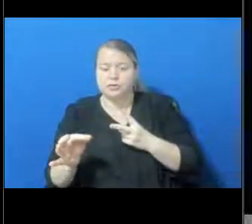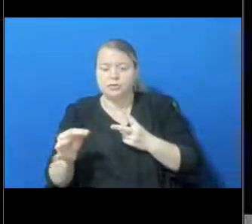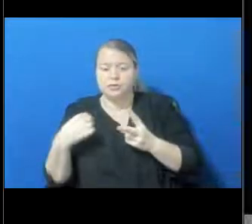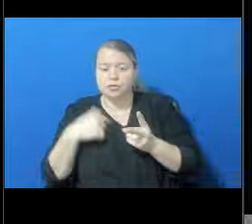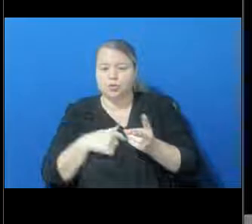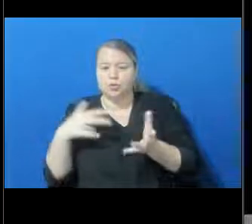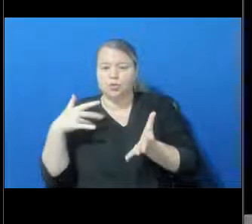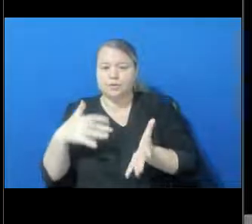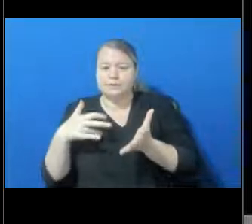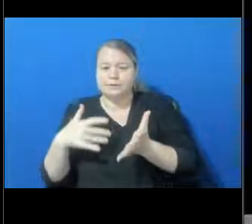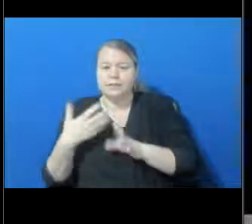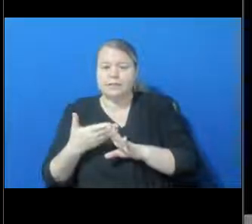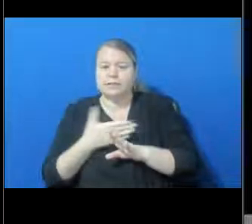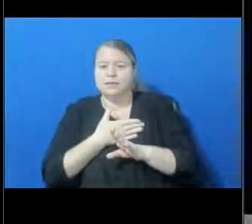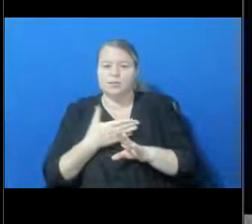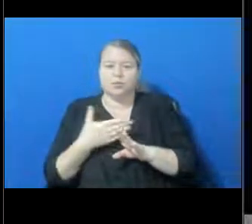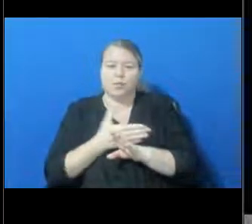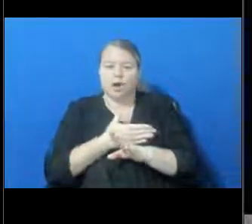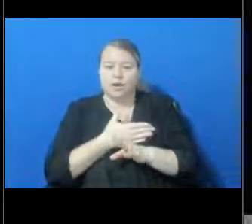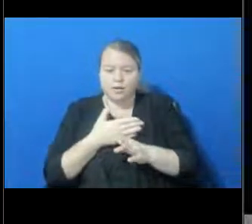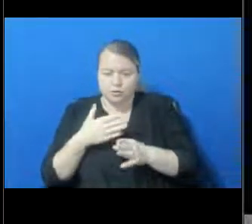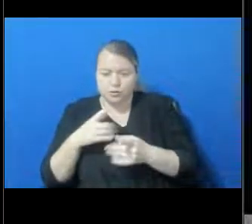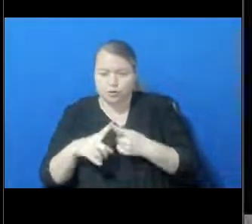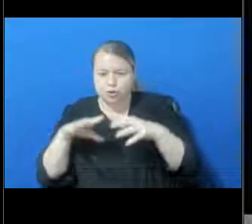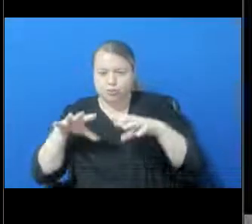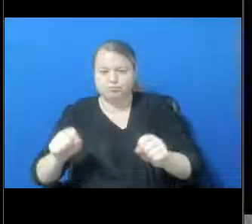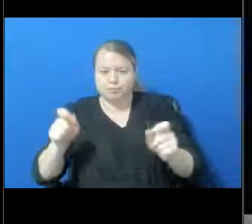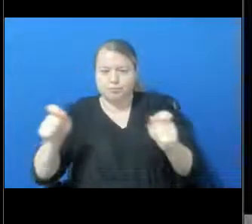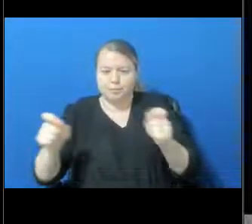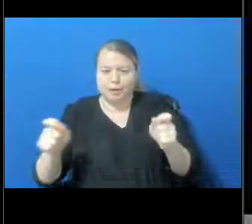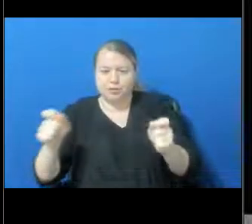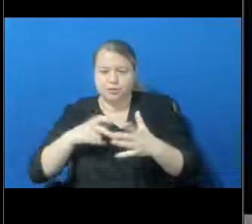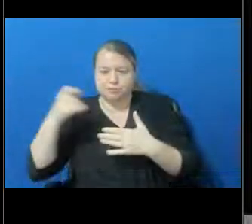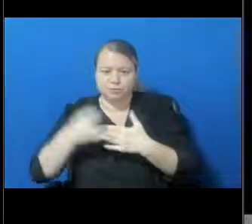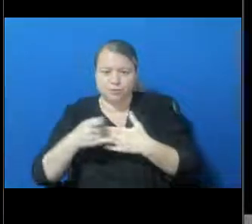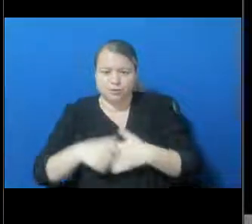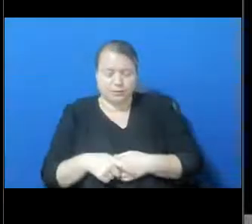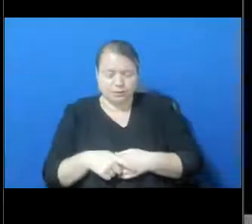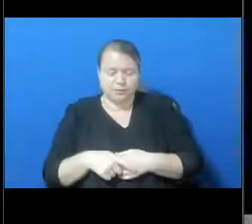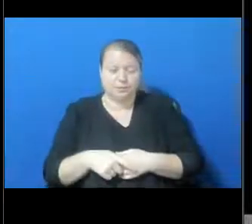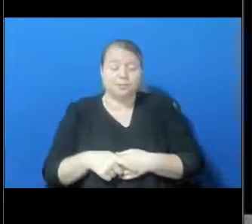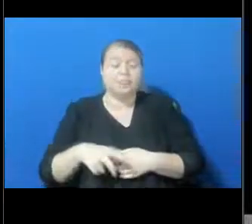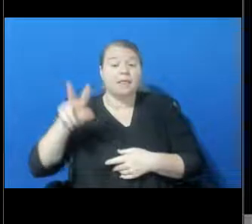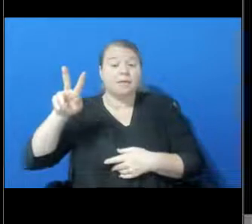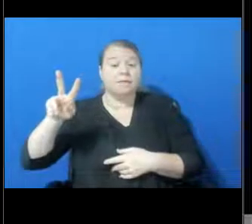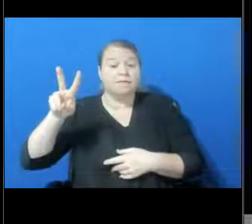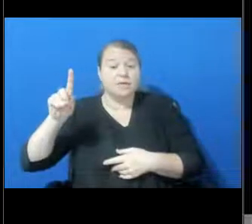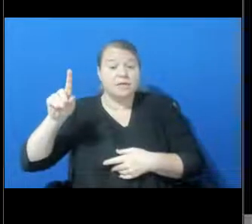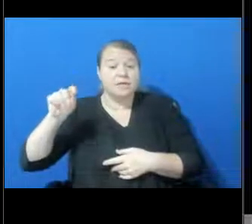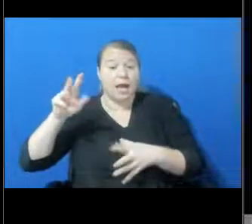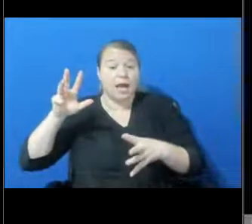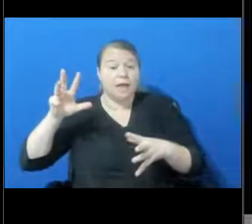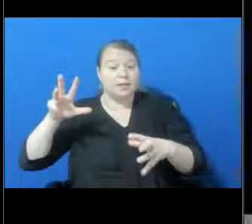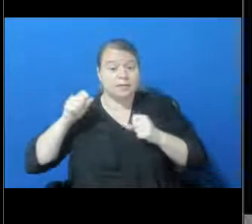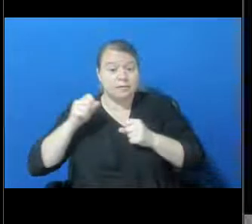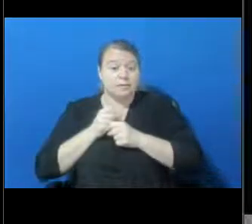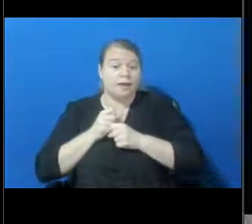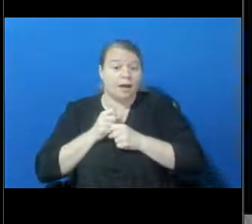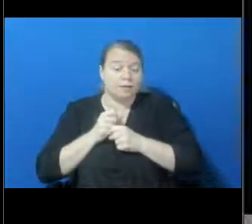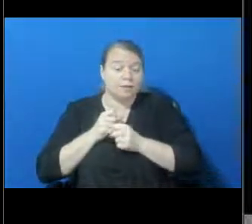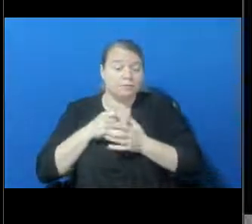prior to us managing this project. When VDOT got it, we